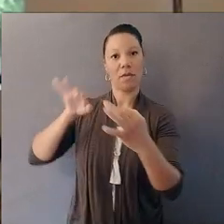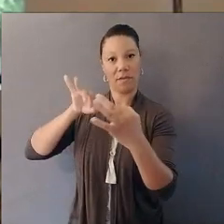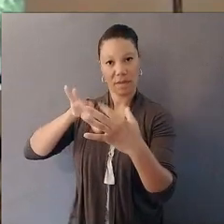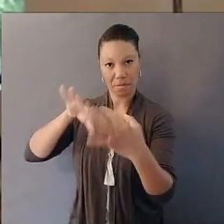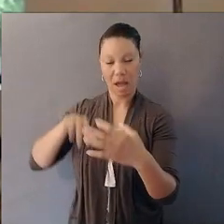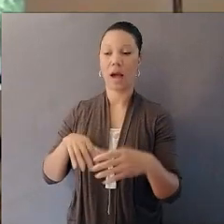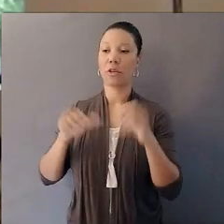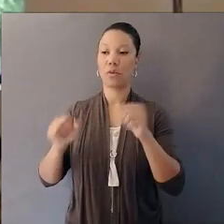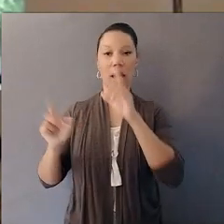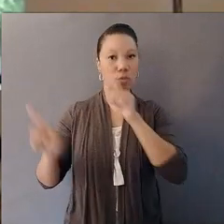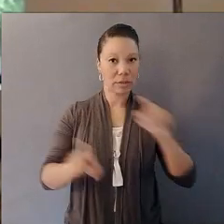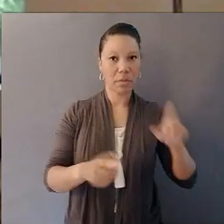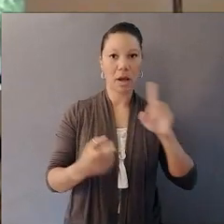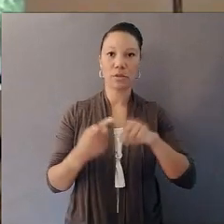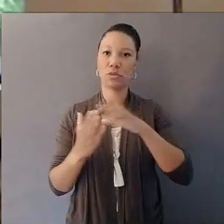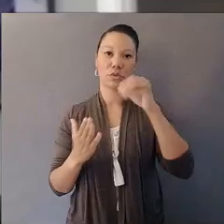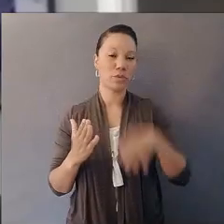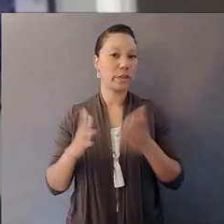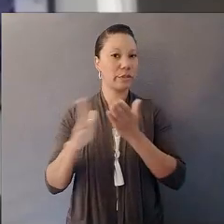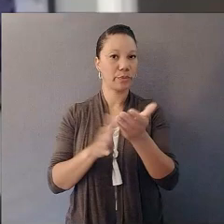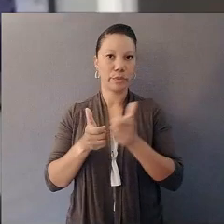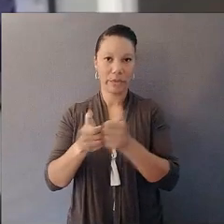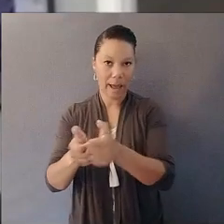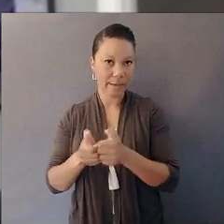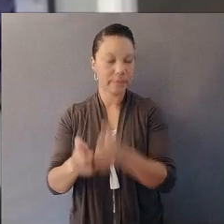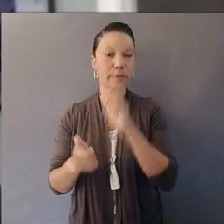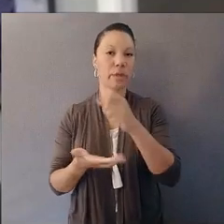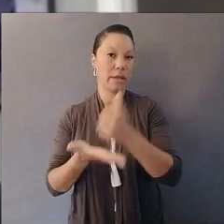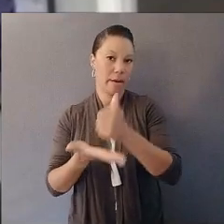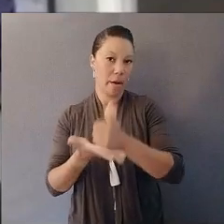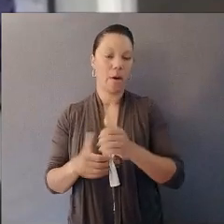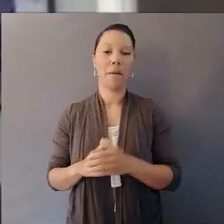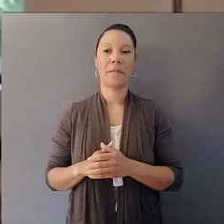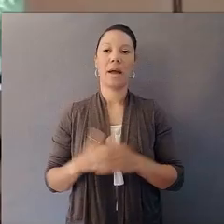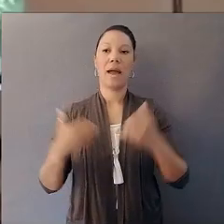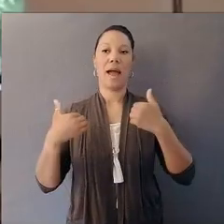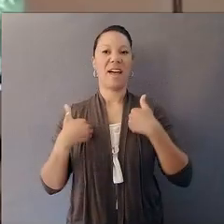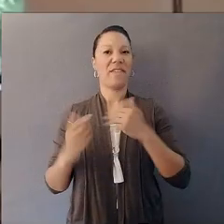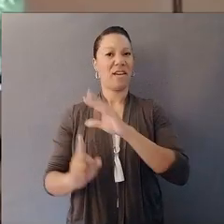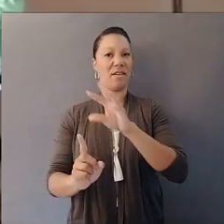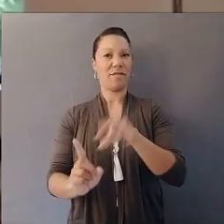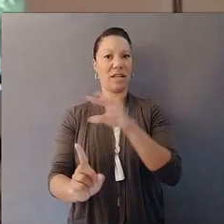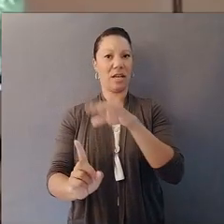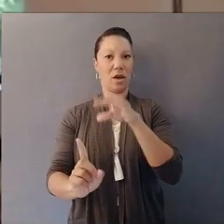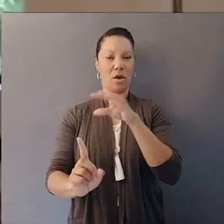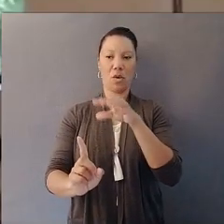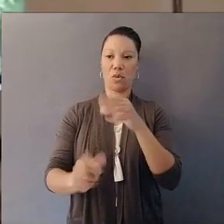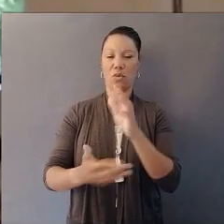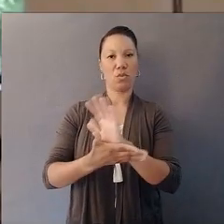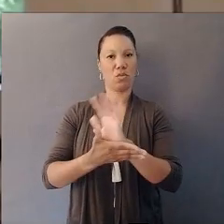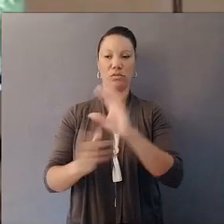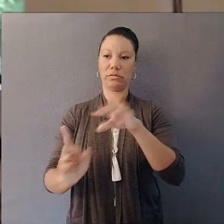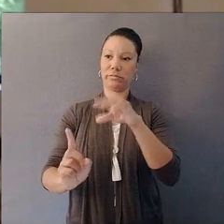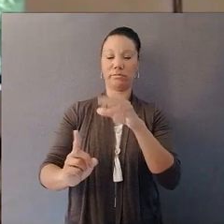respond to them even through texts, really helped. Having those asynchronous, that content developed